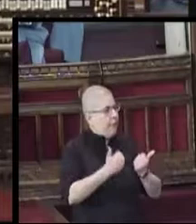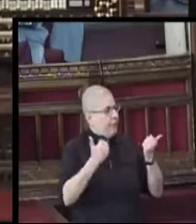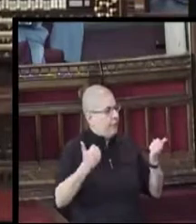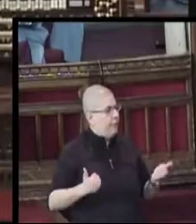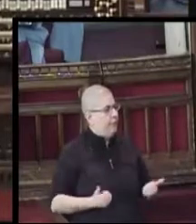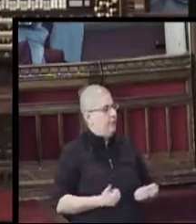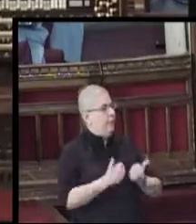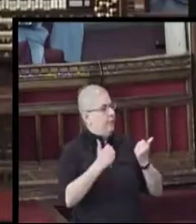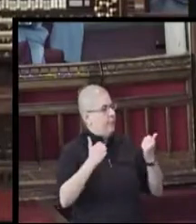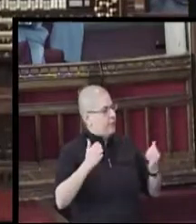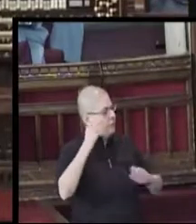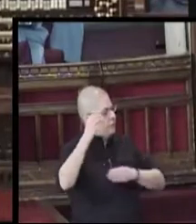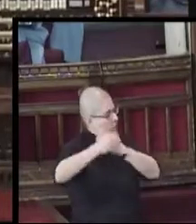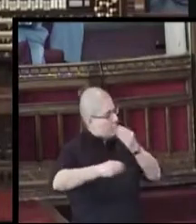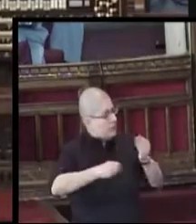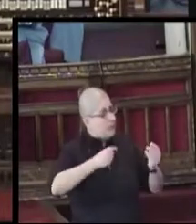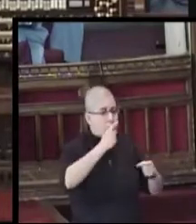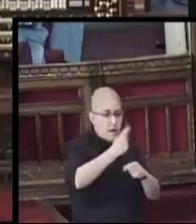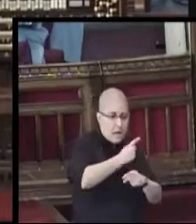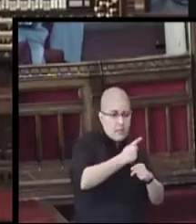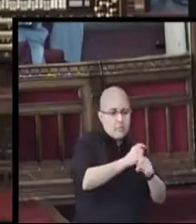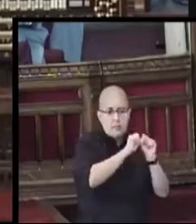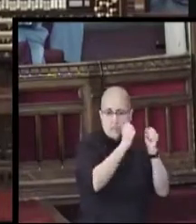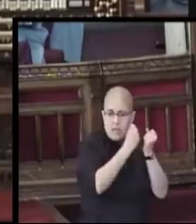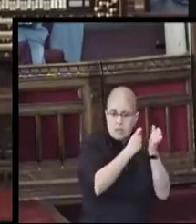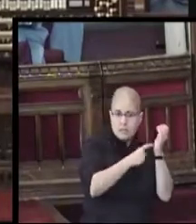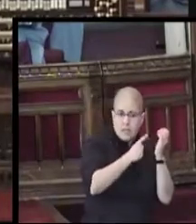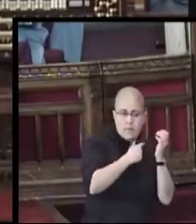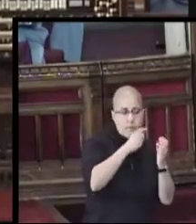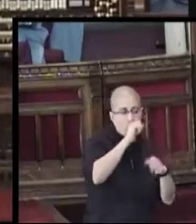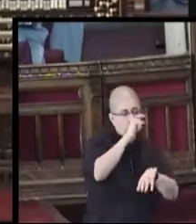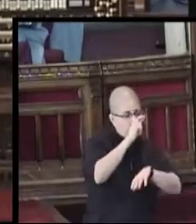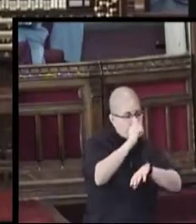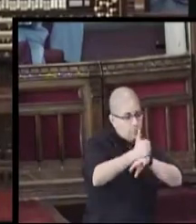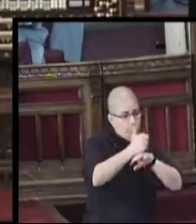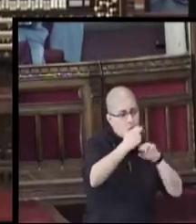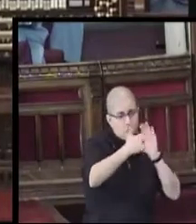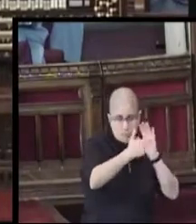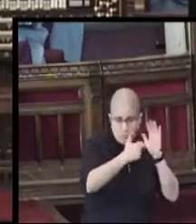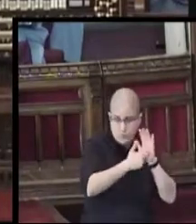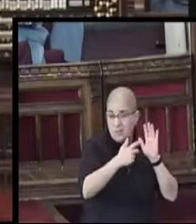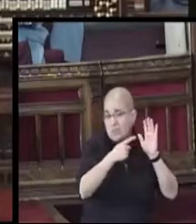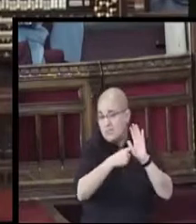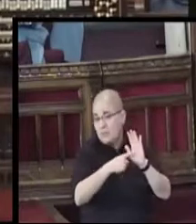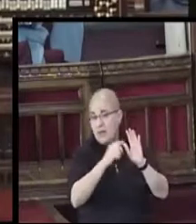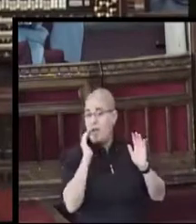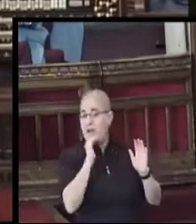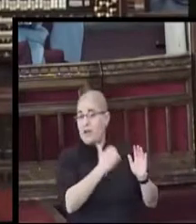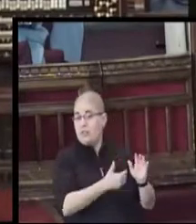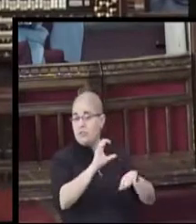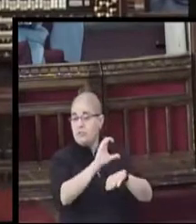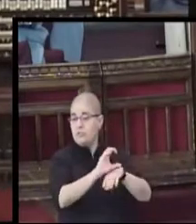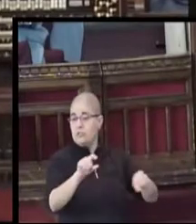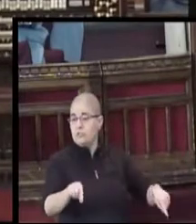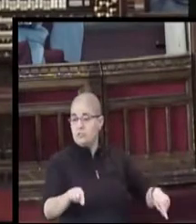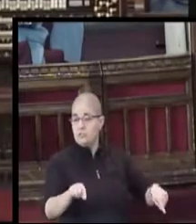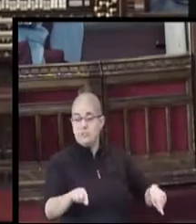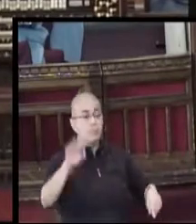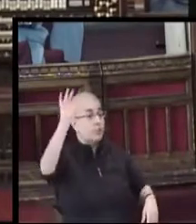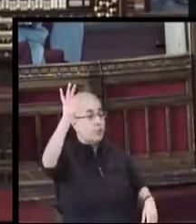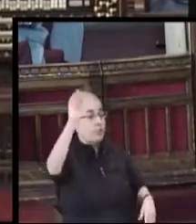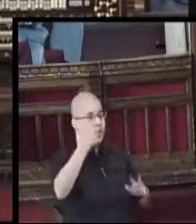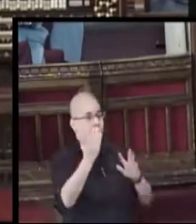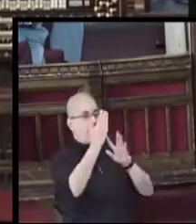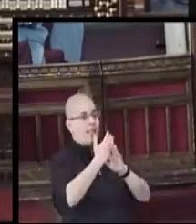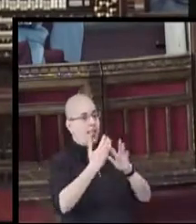sometimes communities need to make rules, and religious communities need to make rules. For instance, in our church, we generally don't interrupt